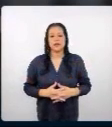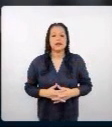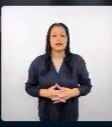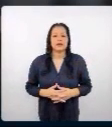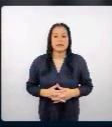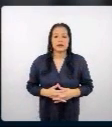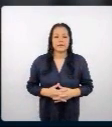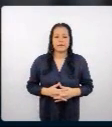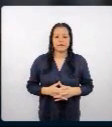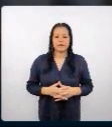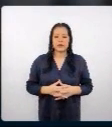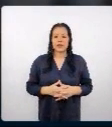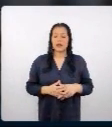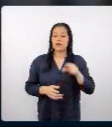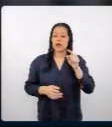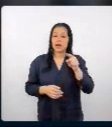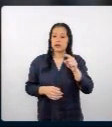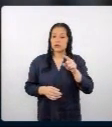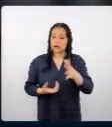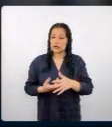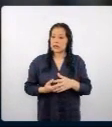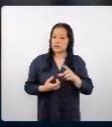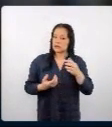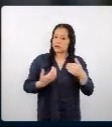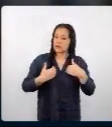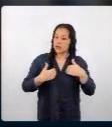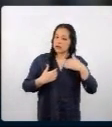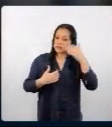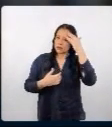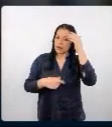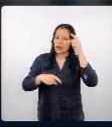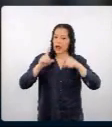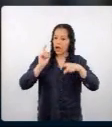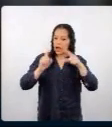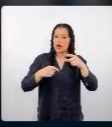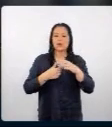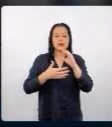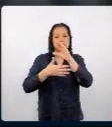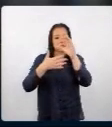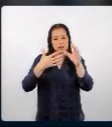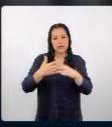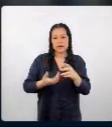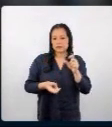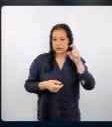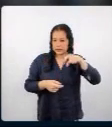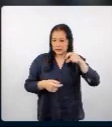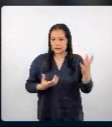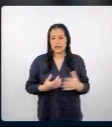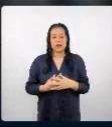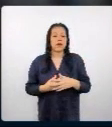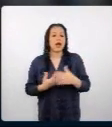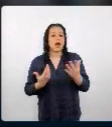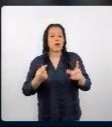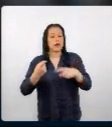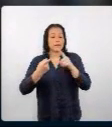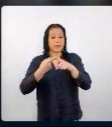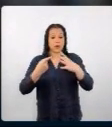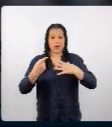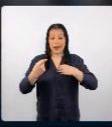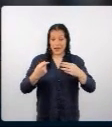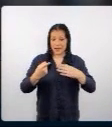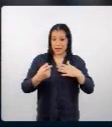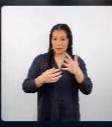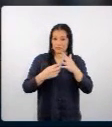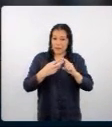I'm taking some factors into account. The age factor starts from 19